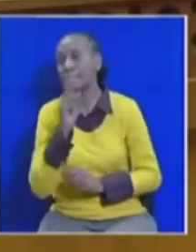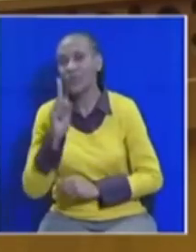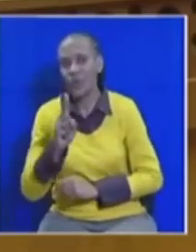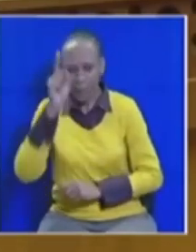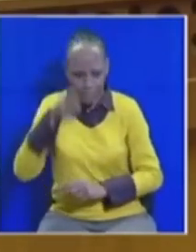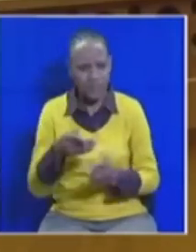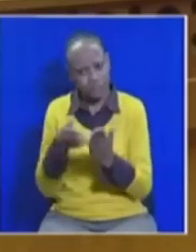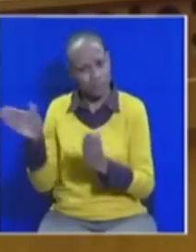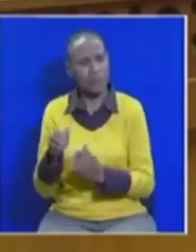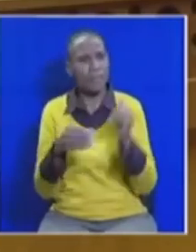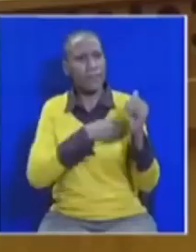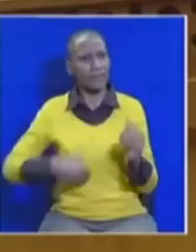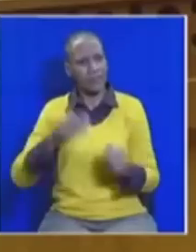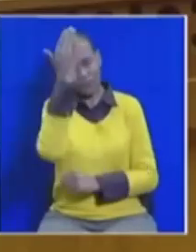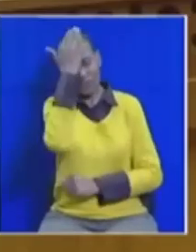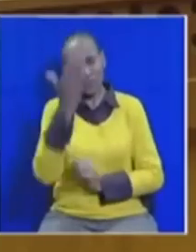President Zuma.